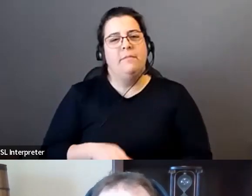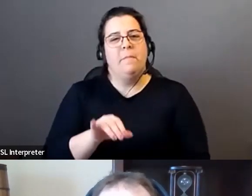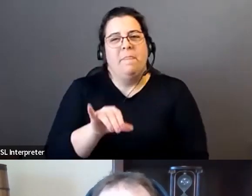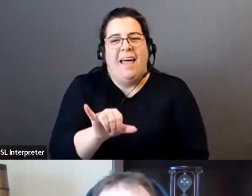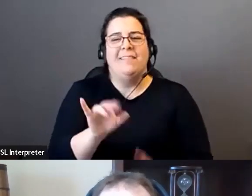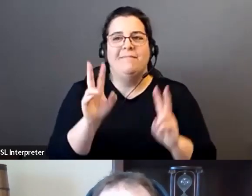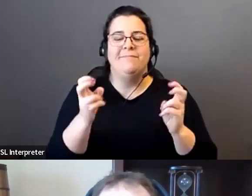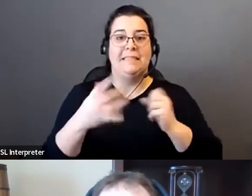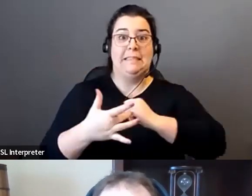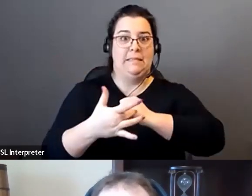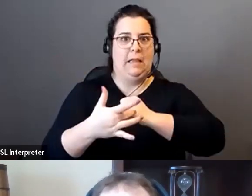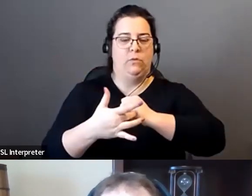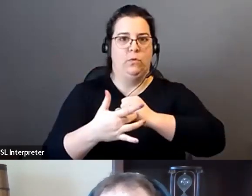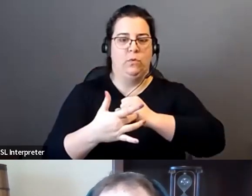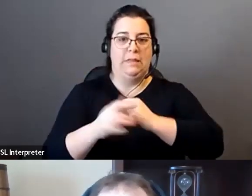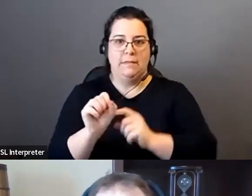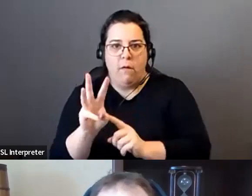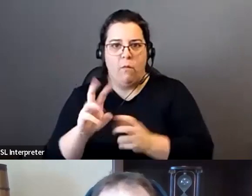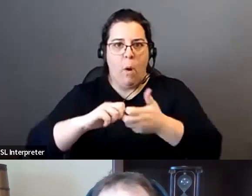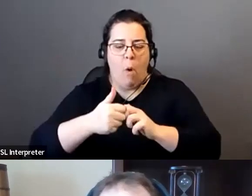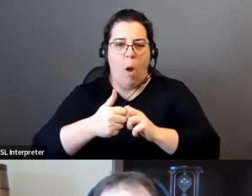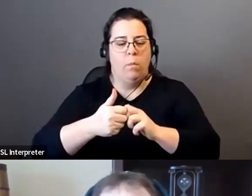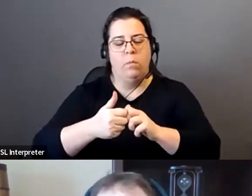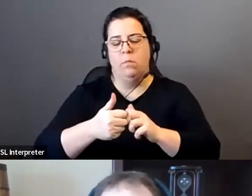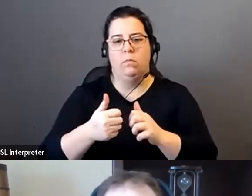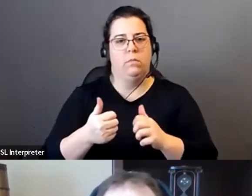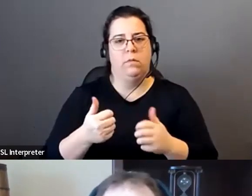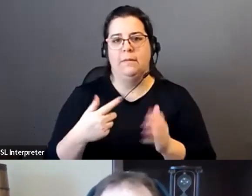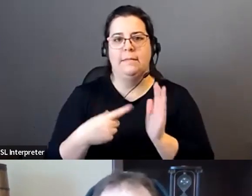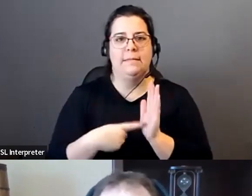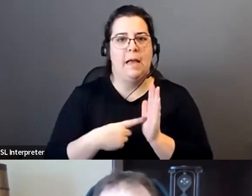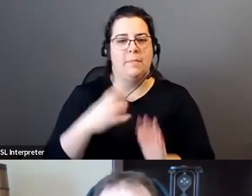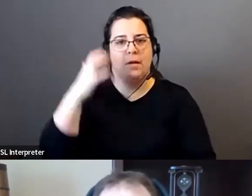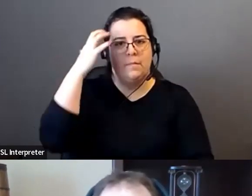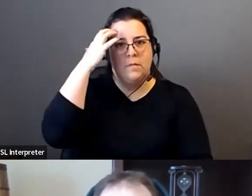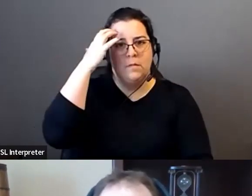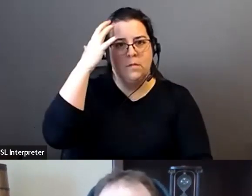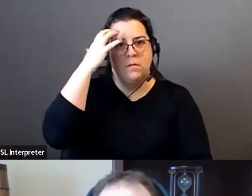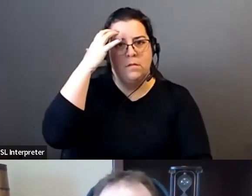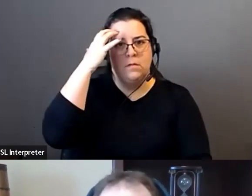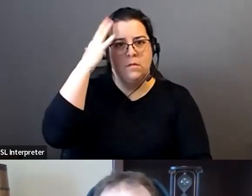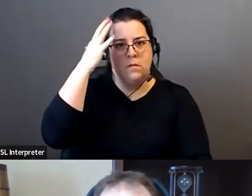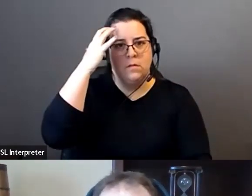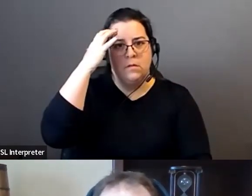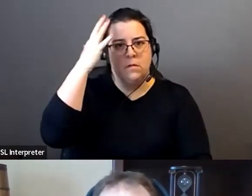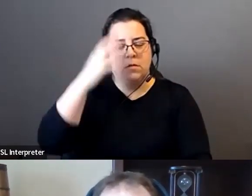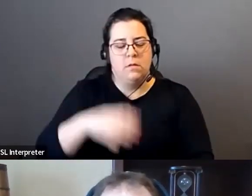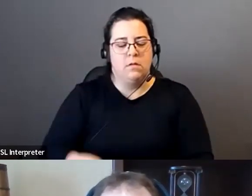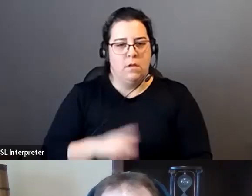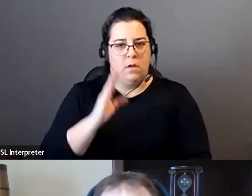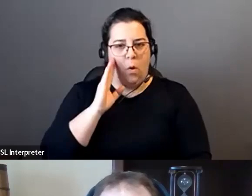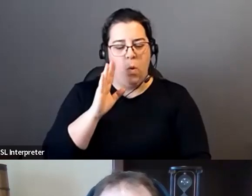technical problems can just persist. Yeah. And it's these little things that'll just drive you nuts. So again, not trying